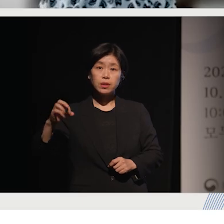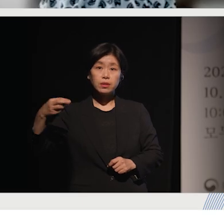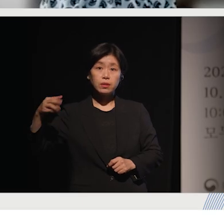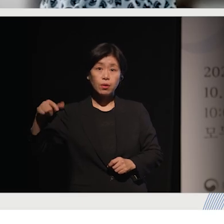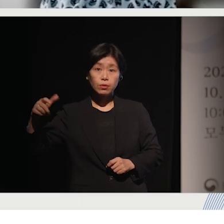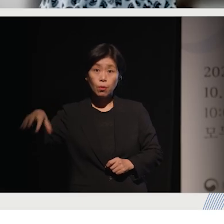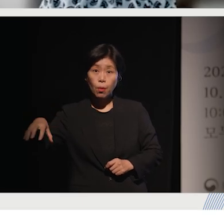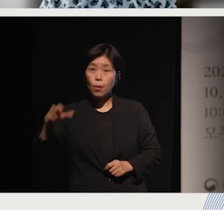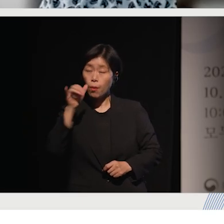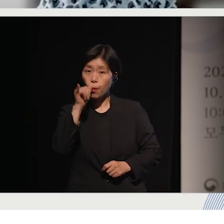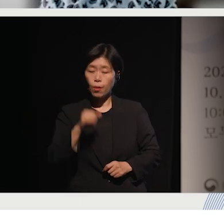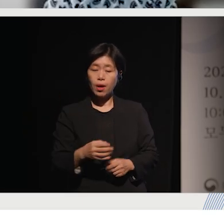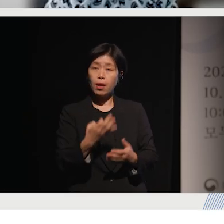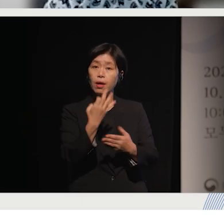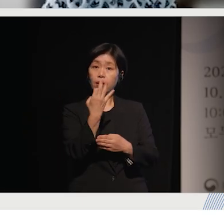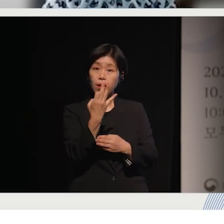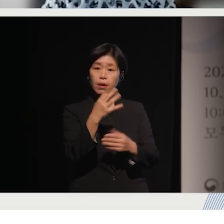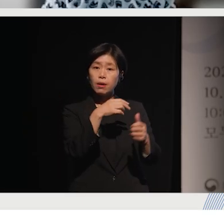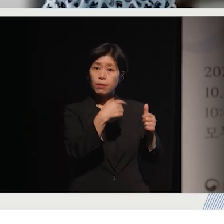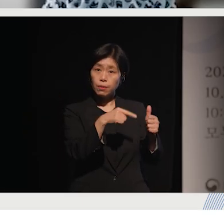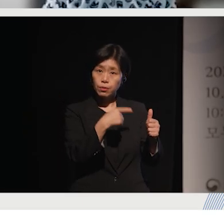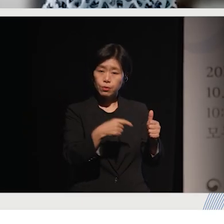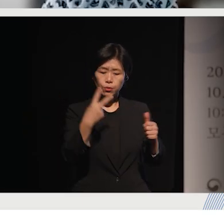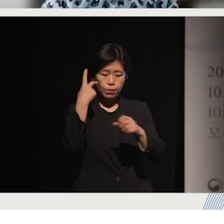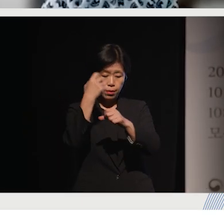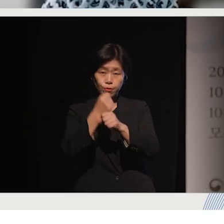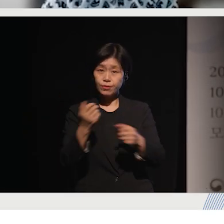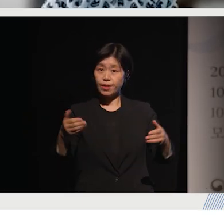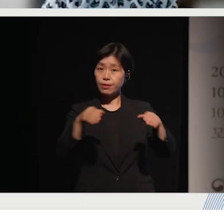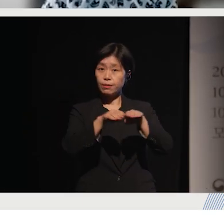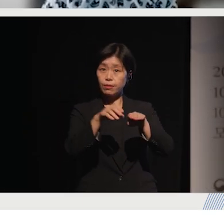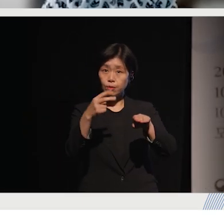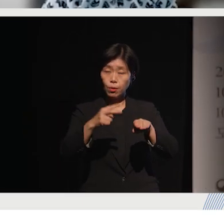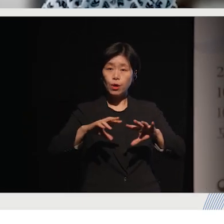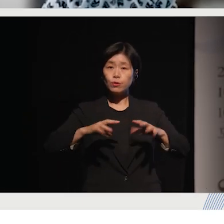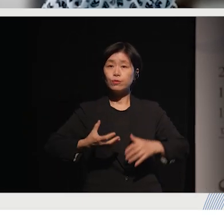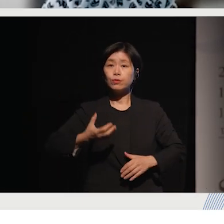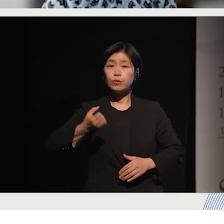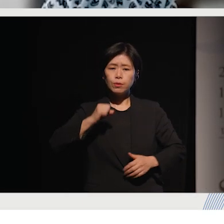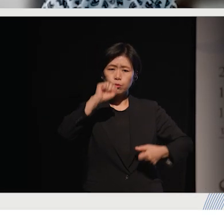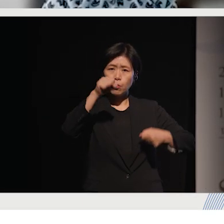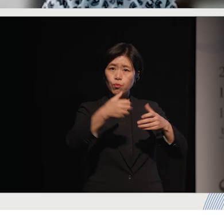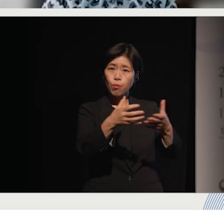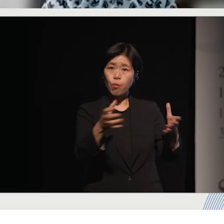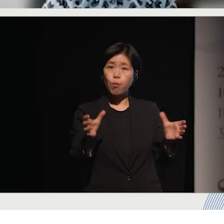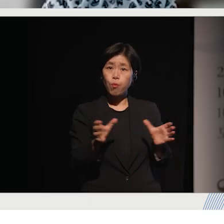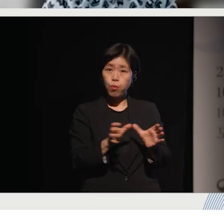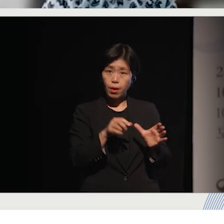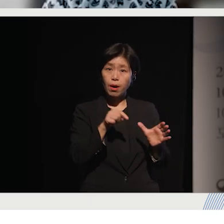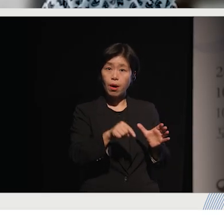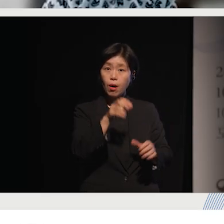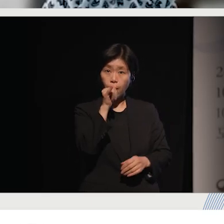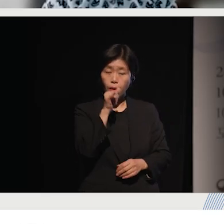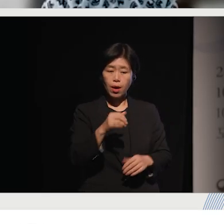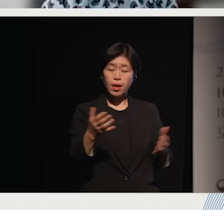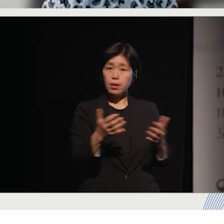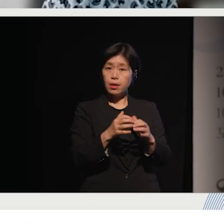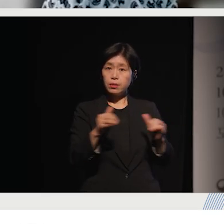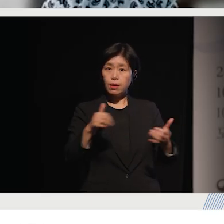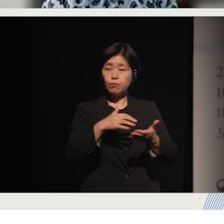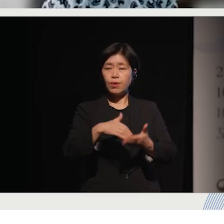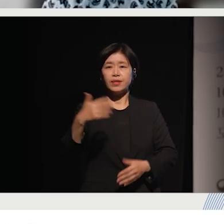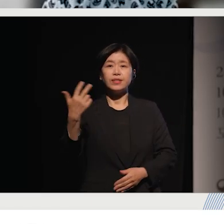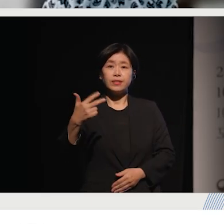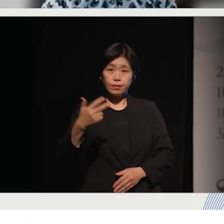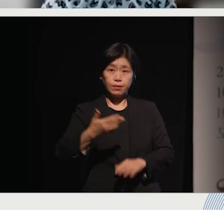and research centers, a national zoo. We also have approximately 7,000 employees,